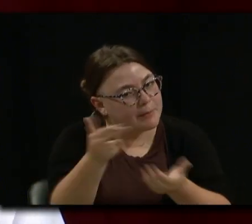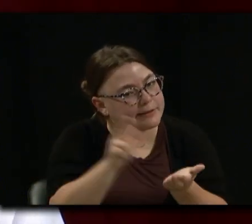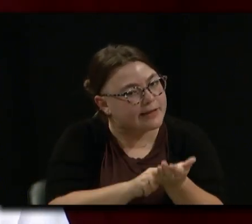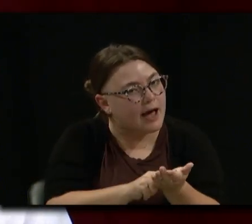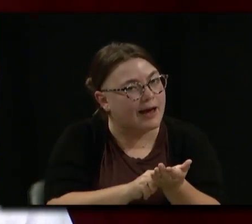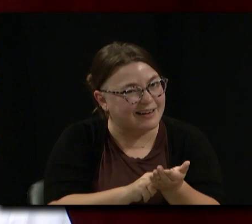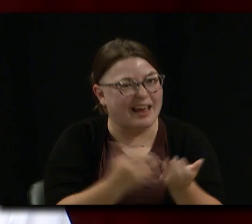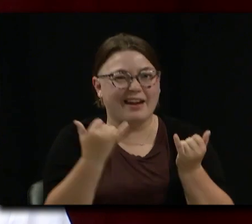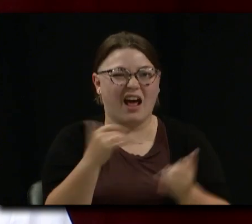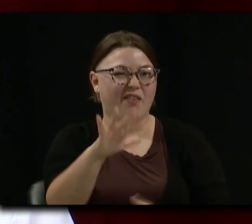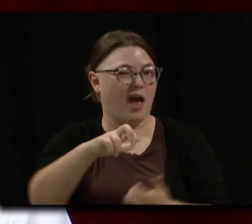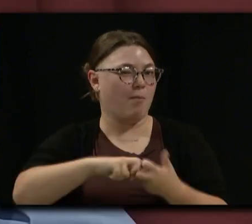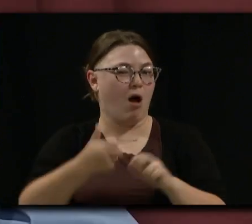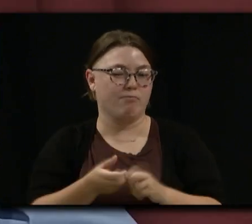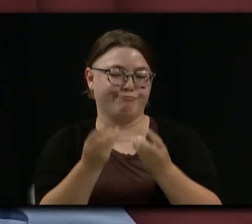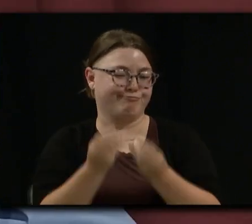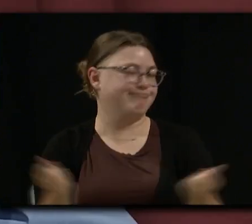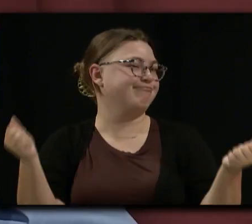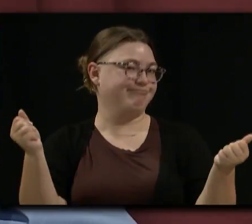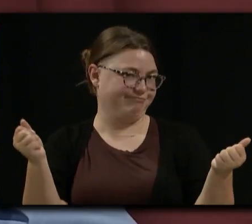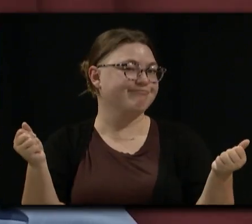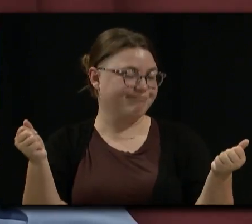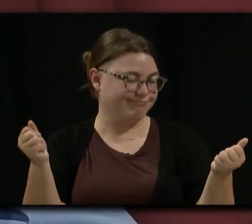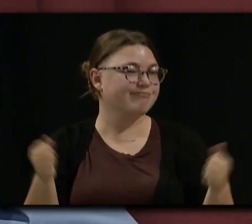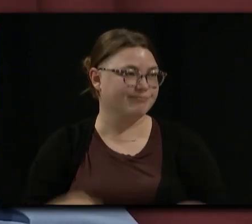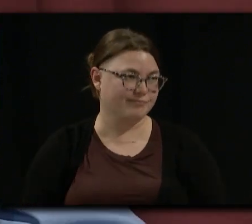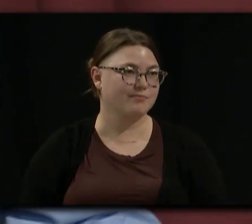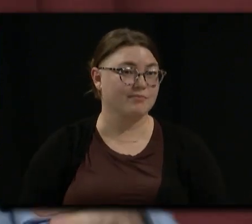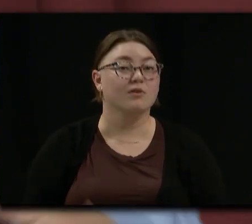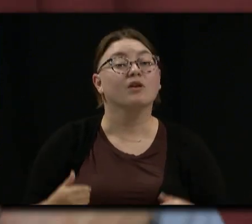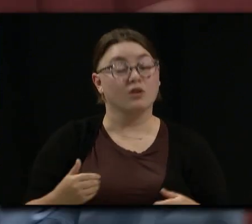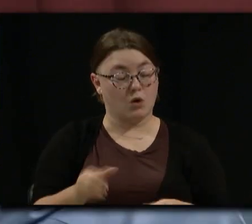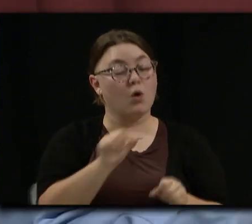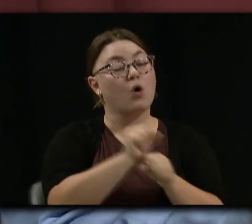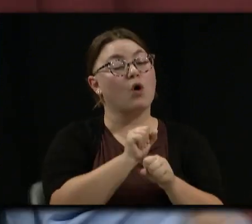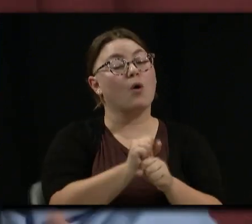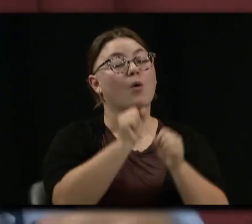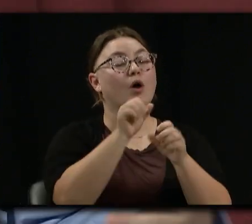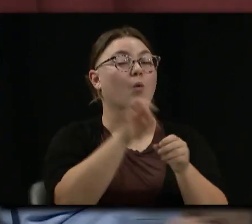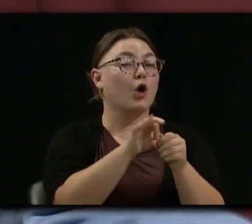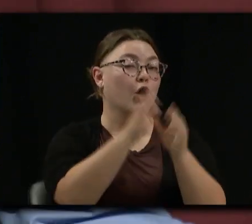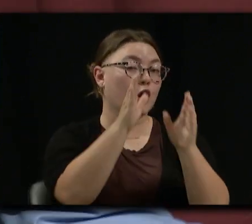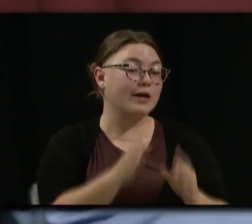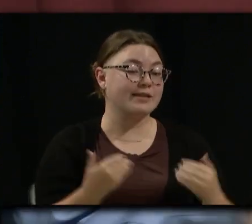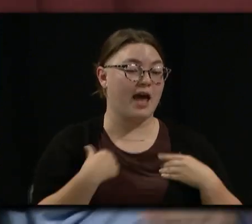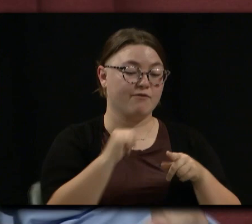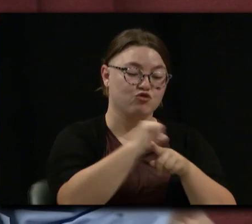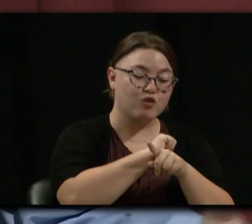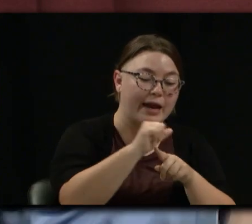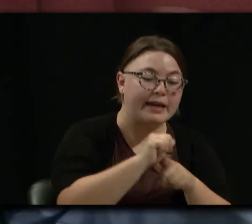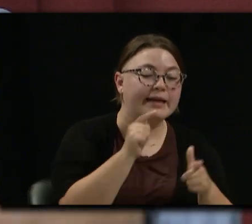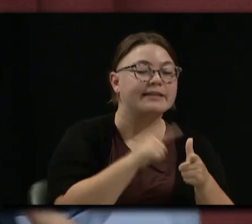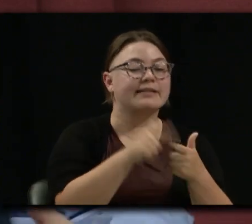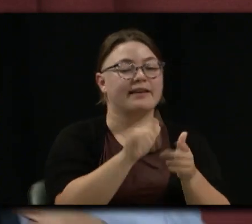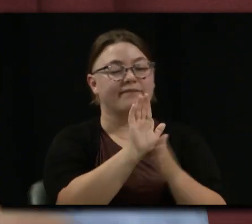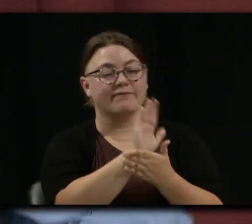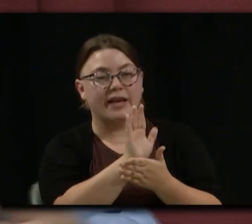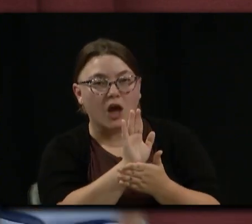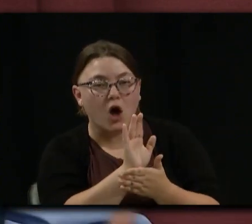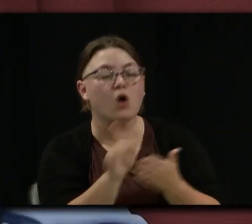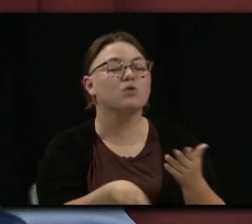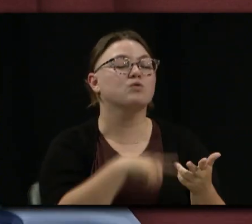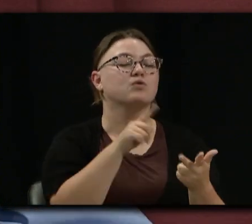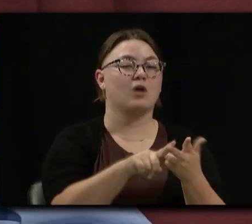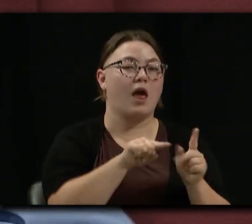poll workers themselves. Yeah, our poll workers go through a series of training and videos, and we also require them to come down to